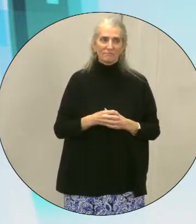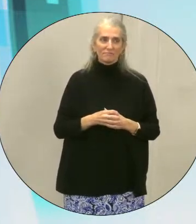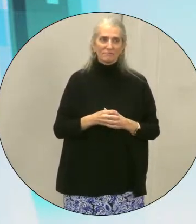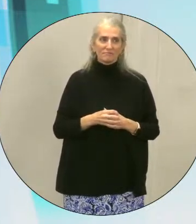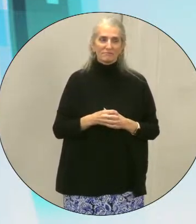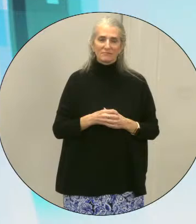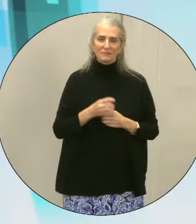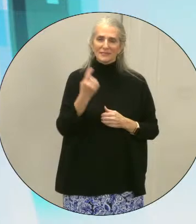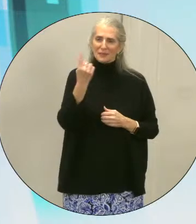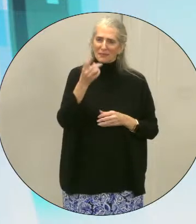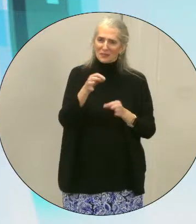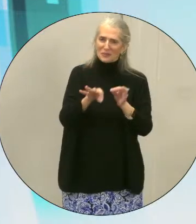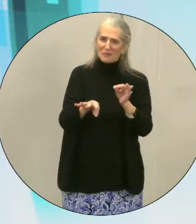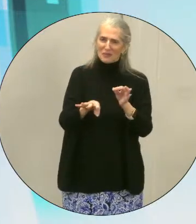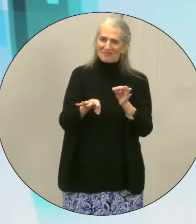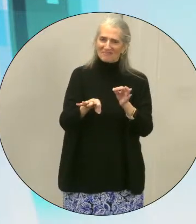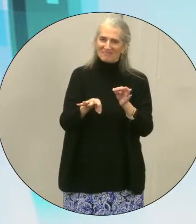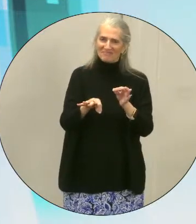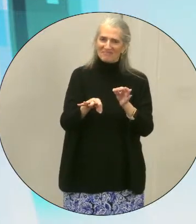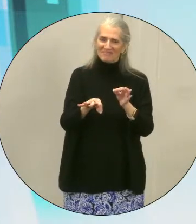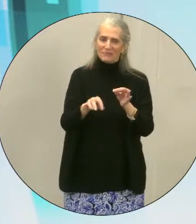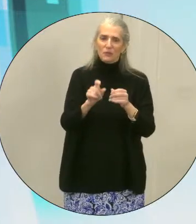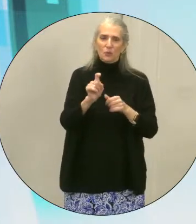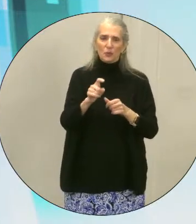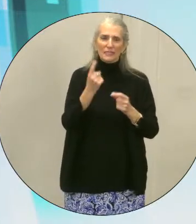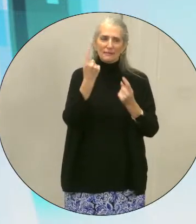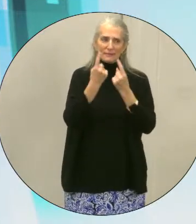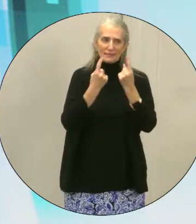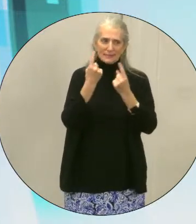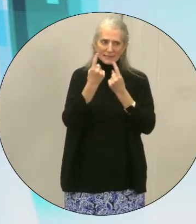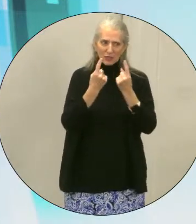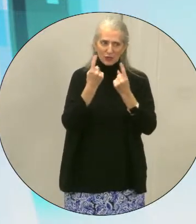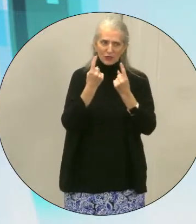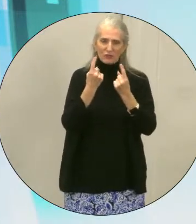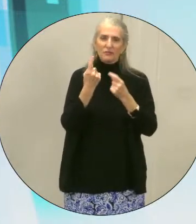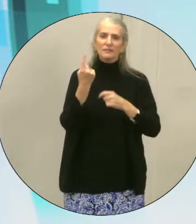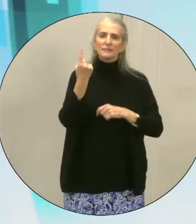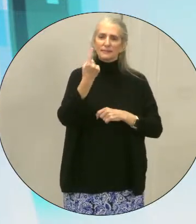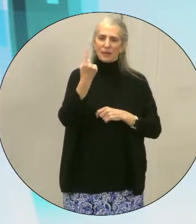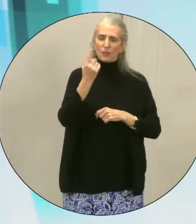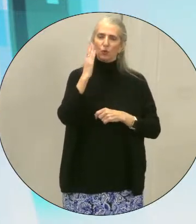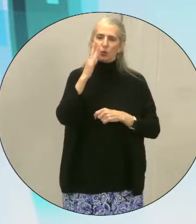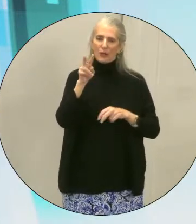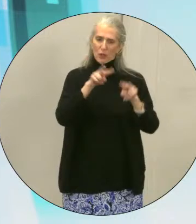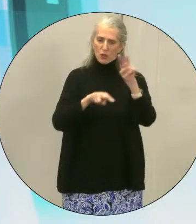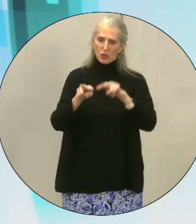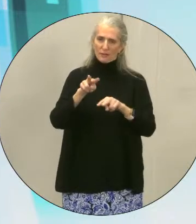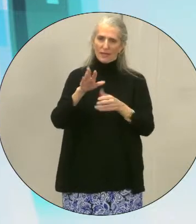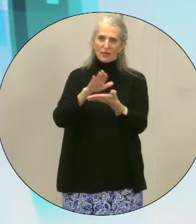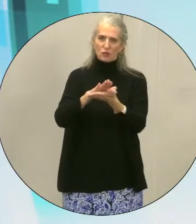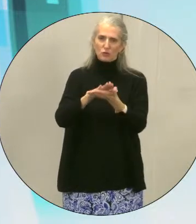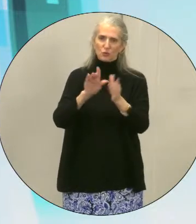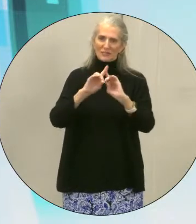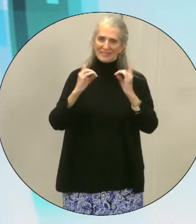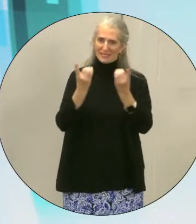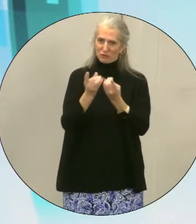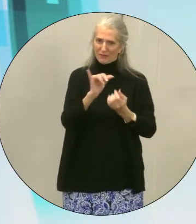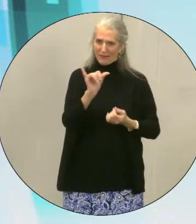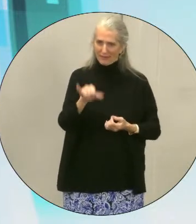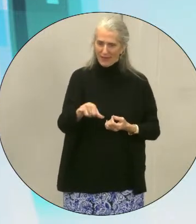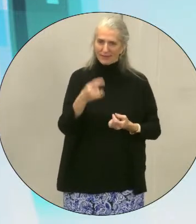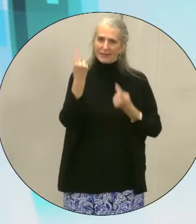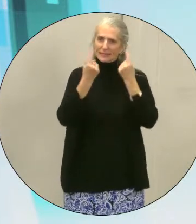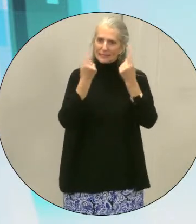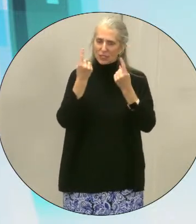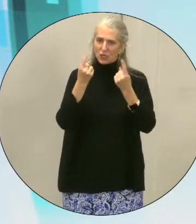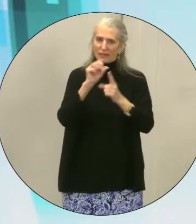Something so simple. We need to consider somebody that will look at our school district like that will consider the conditions of our